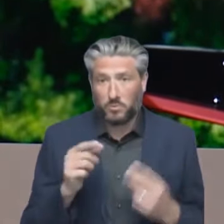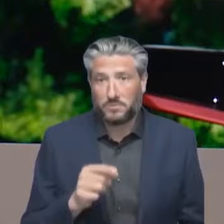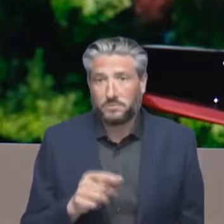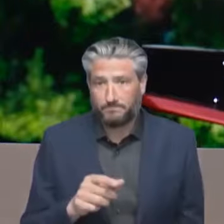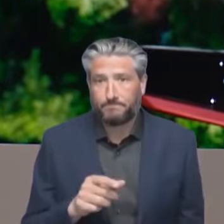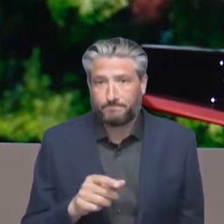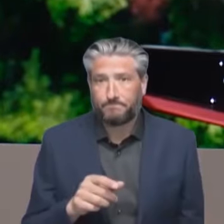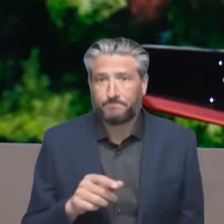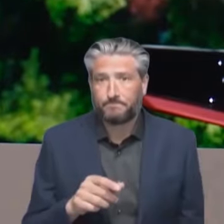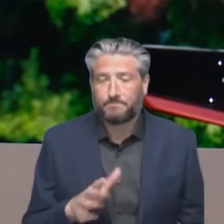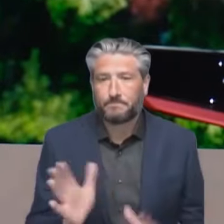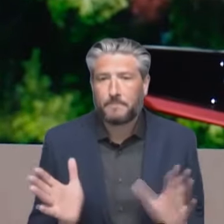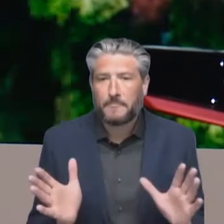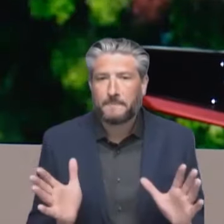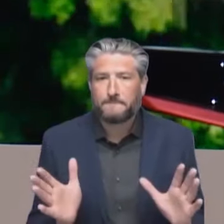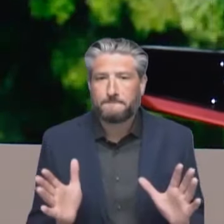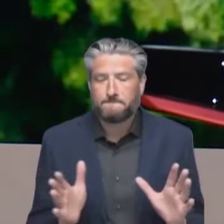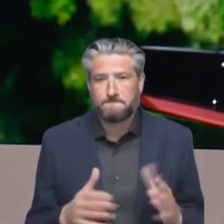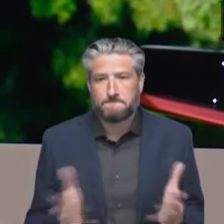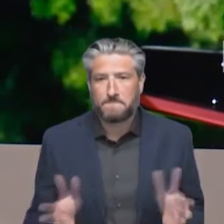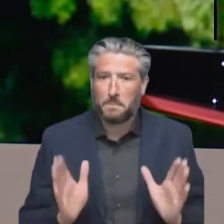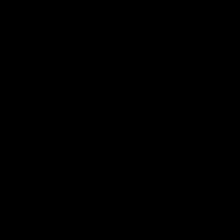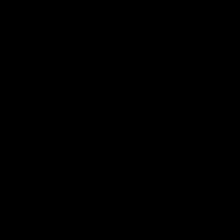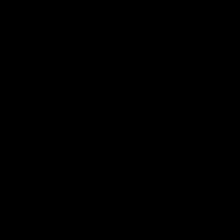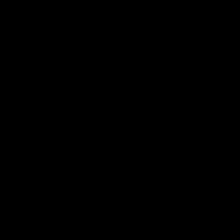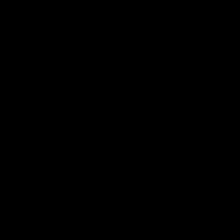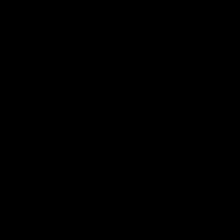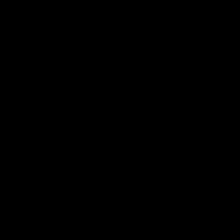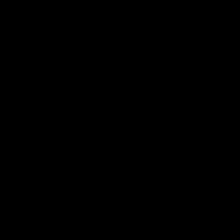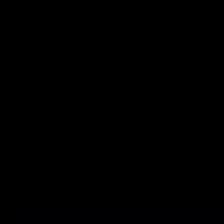it requires a very structured answer. I'm going to try and